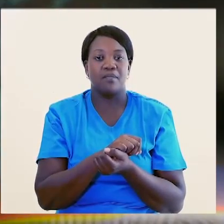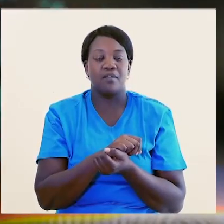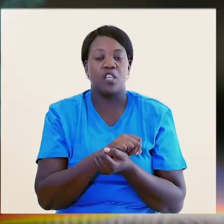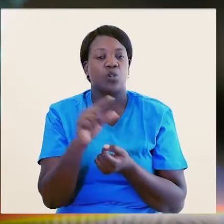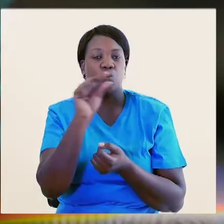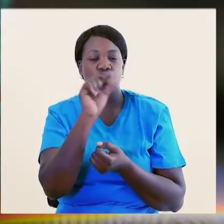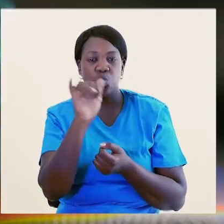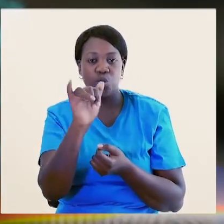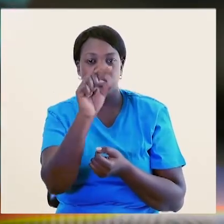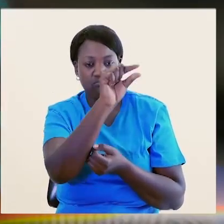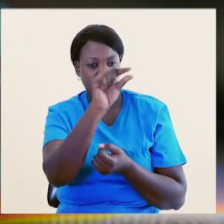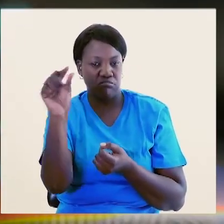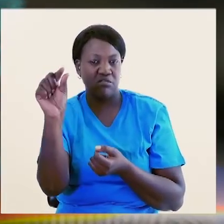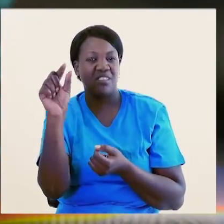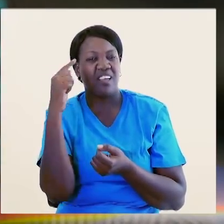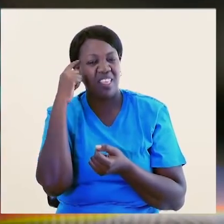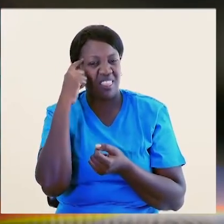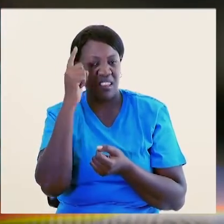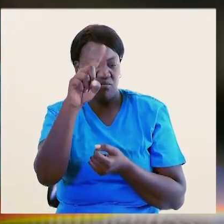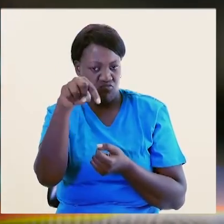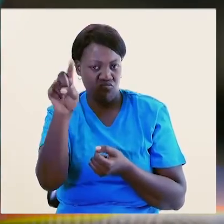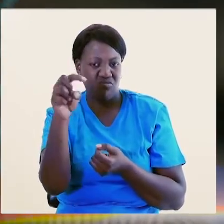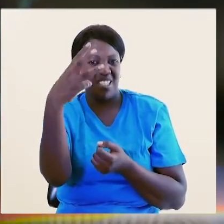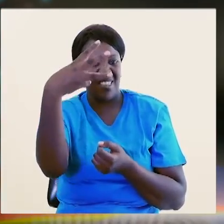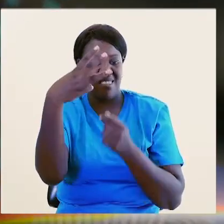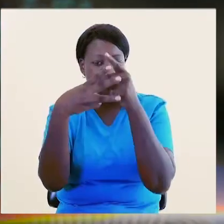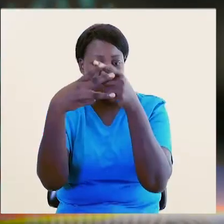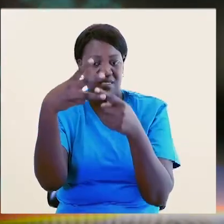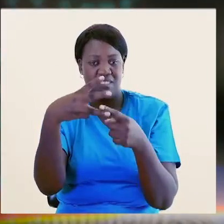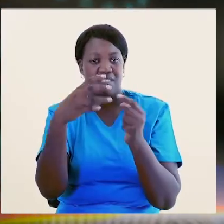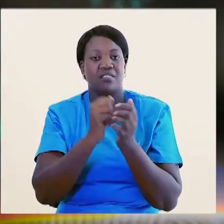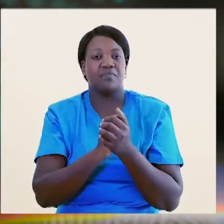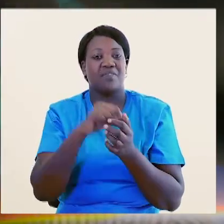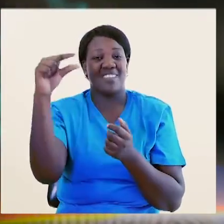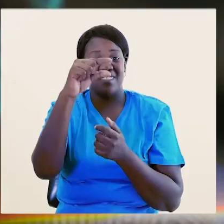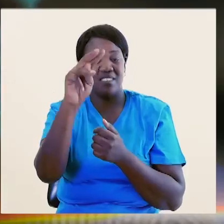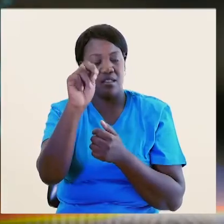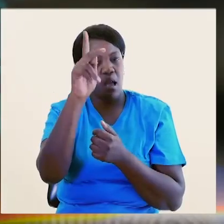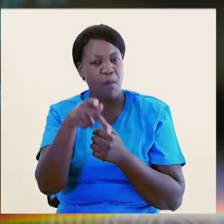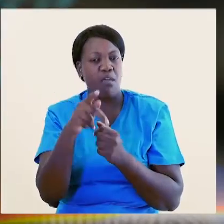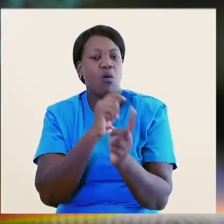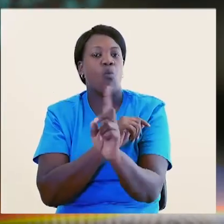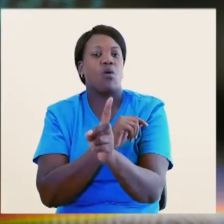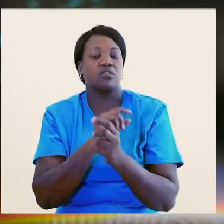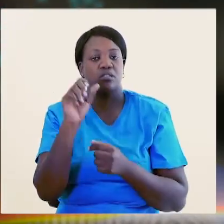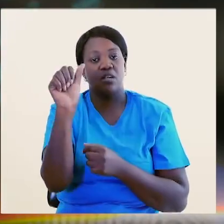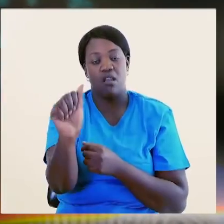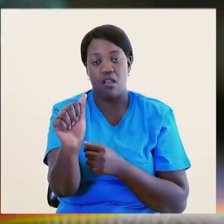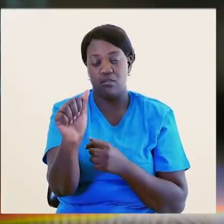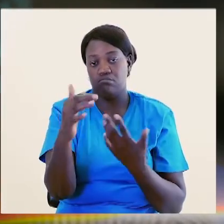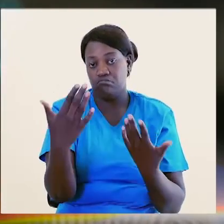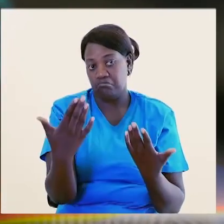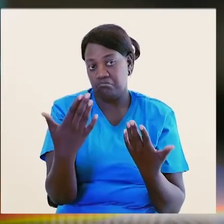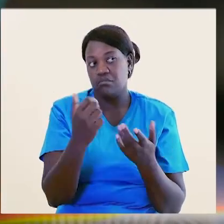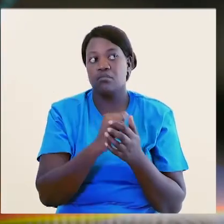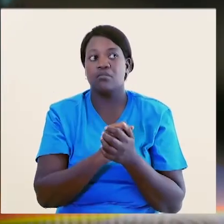Tell us which statement you think is correct amongst these three options. GNP stands for A,